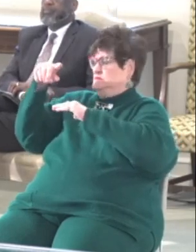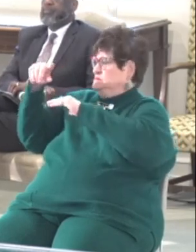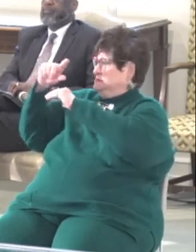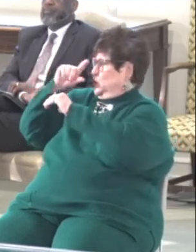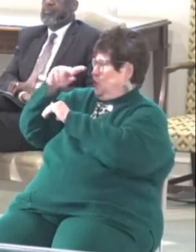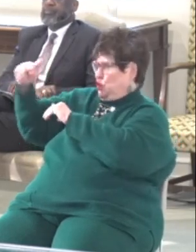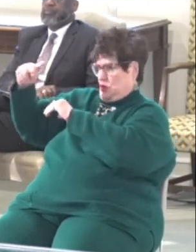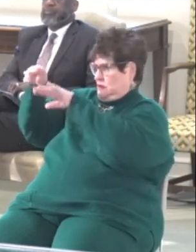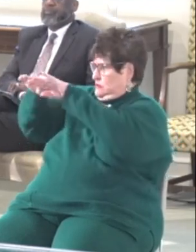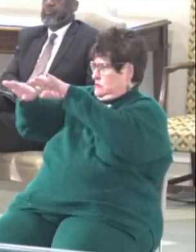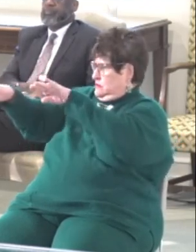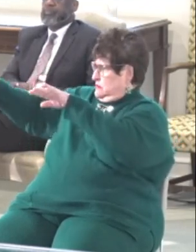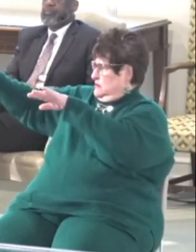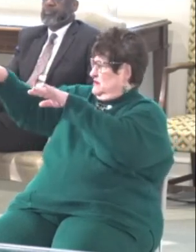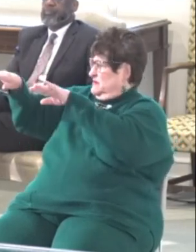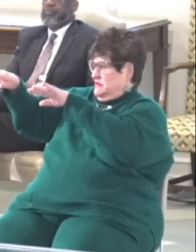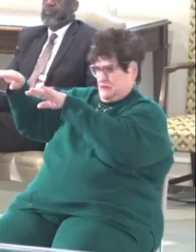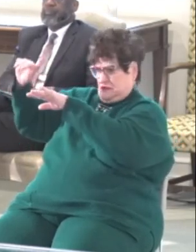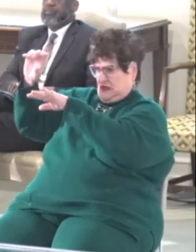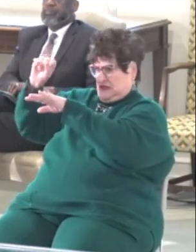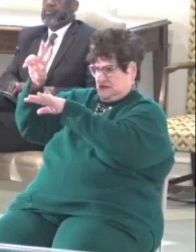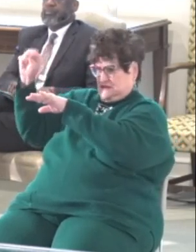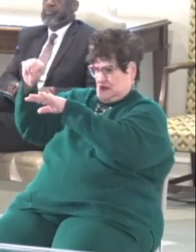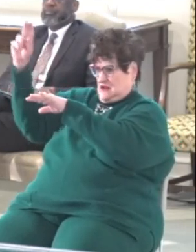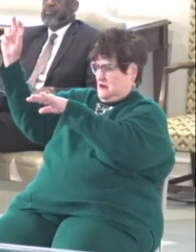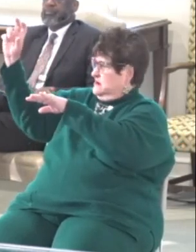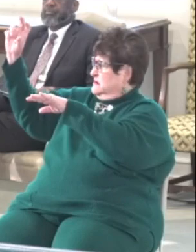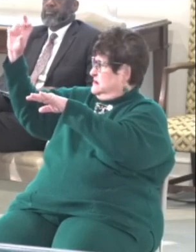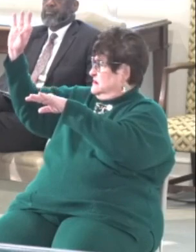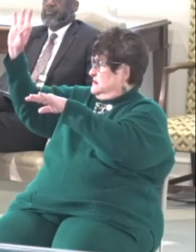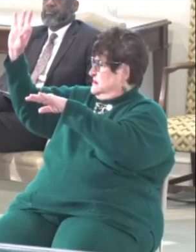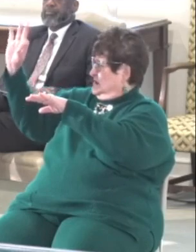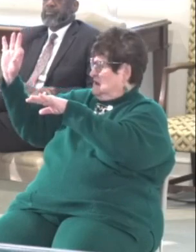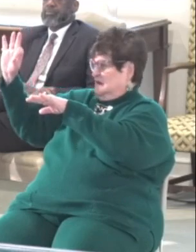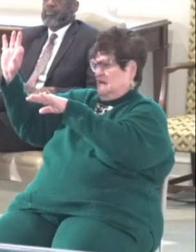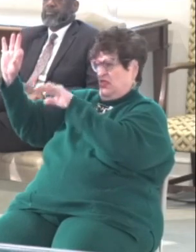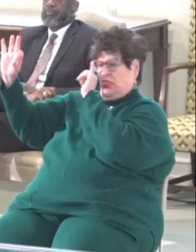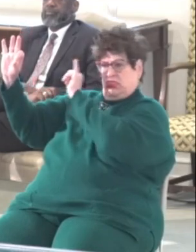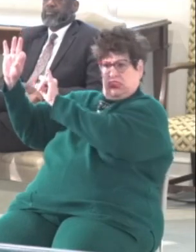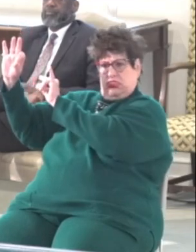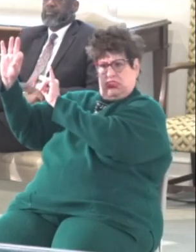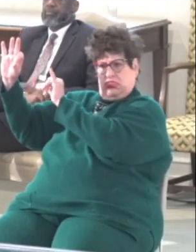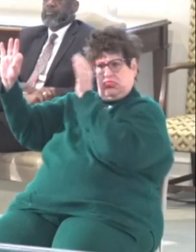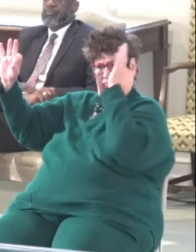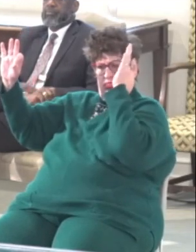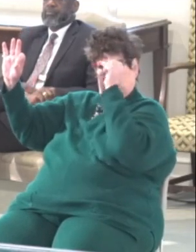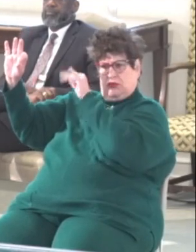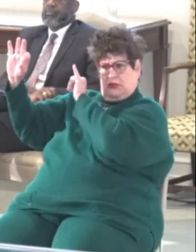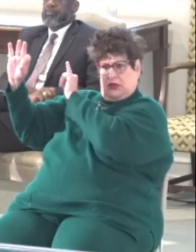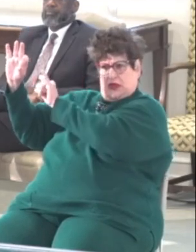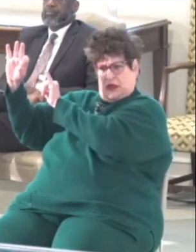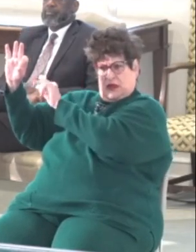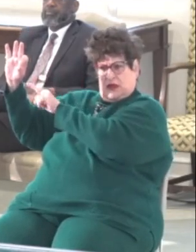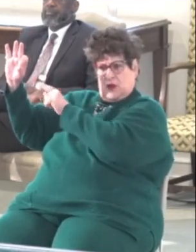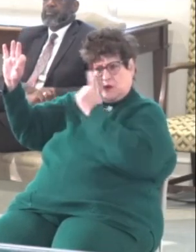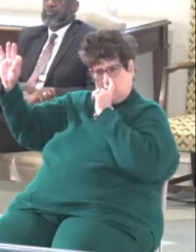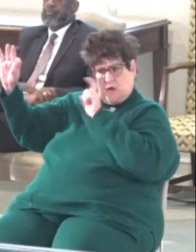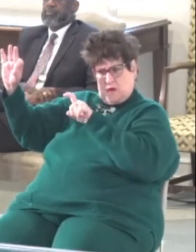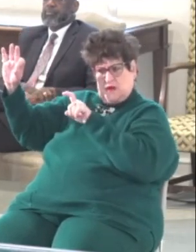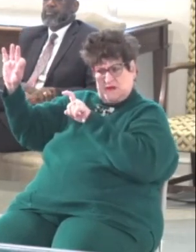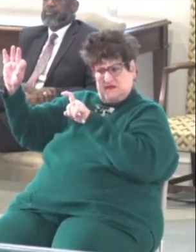about 8 days, that it rises and it sets in the same place. Have you noticed? Have you been